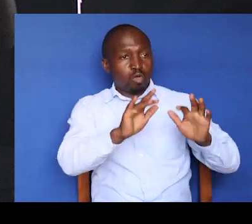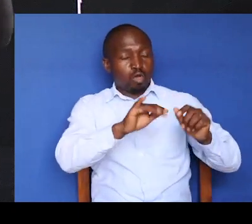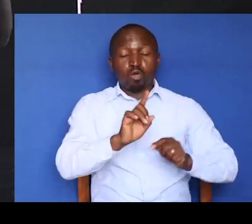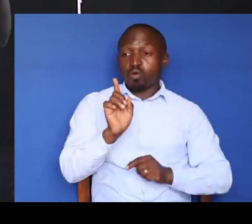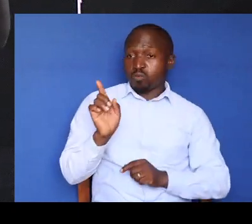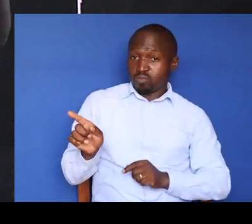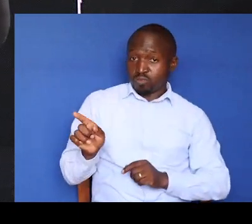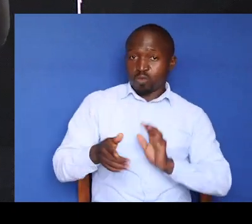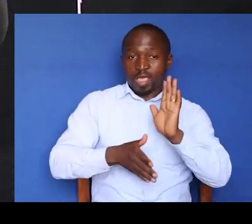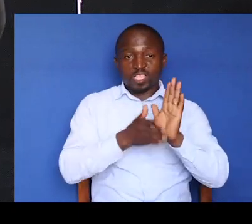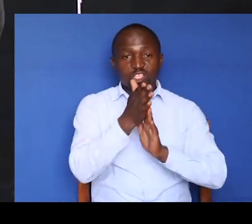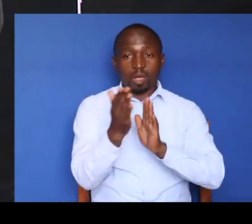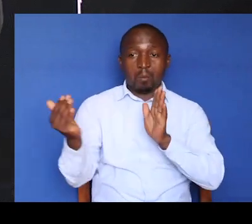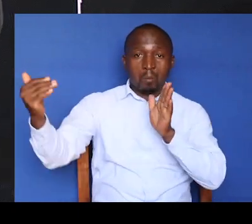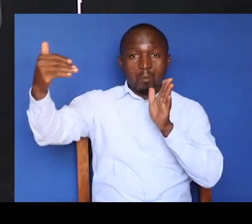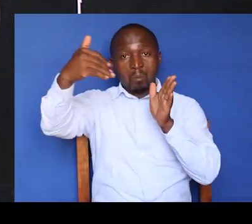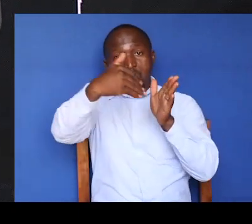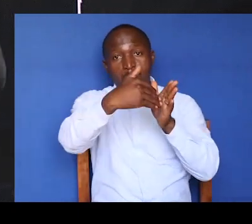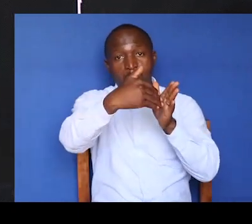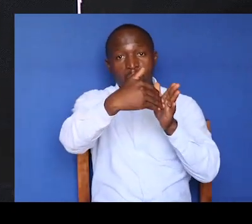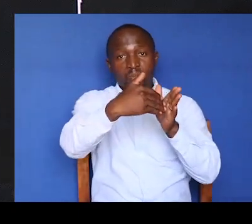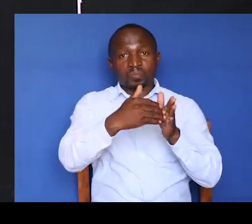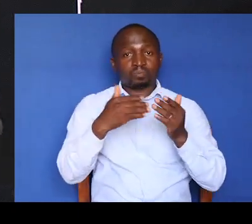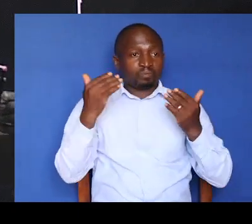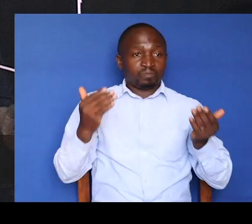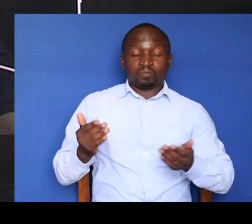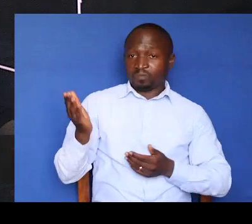activity starts at here. As it starts at here,